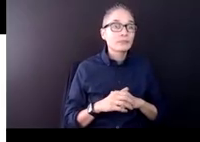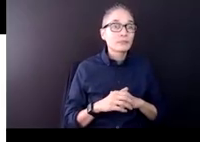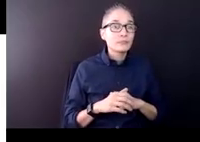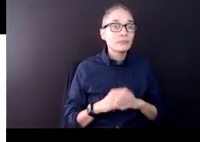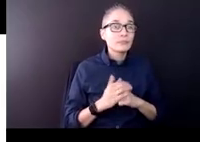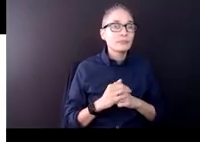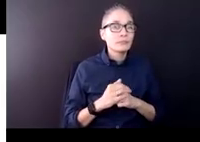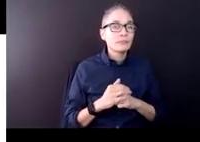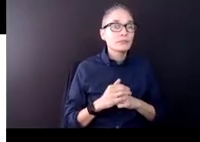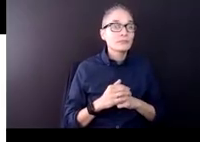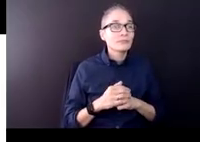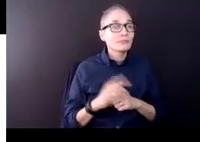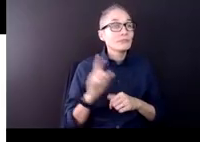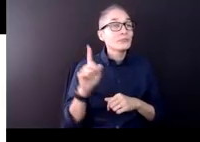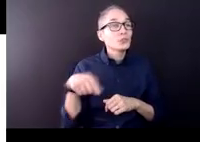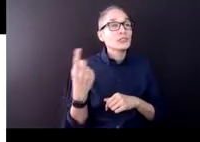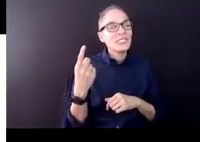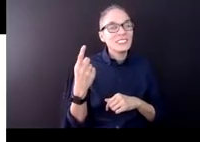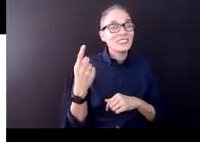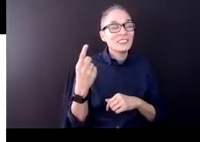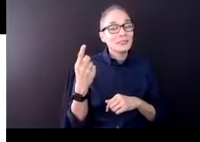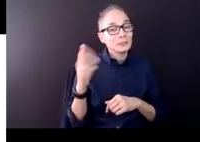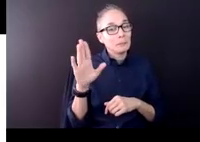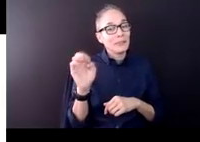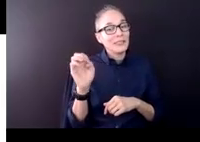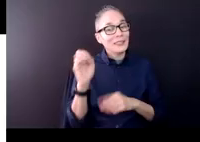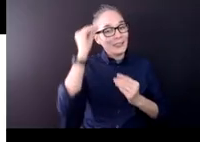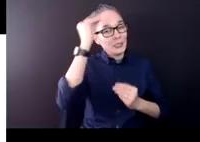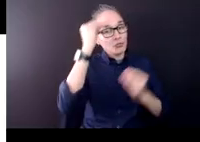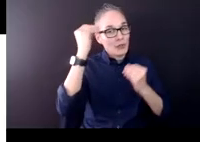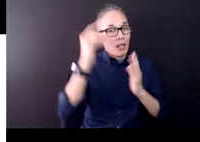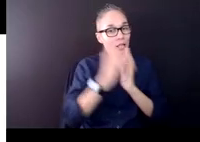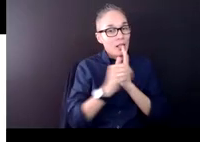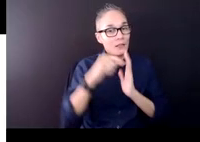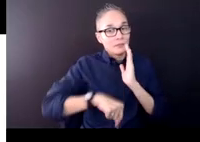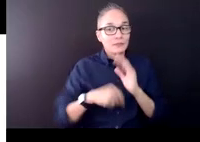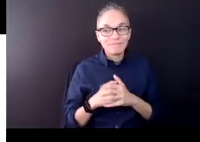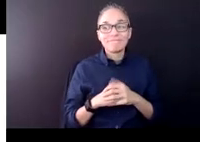and yeah, so just being critical is key.